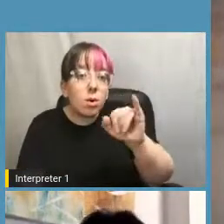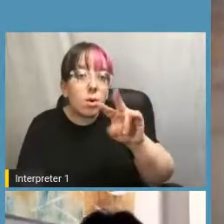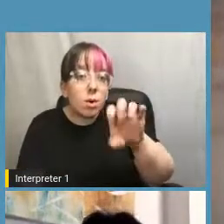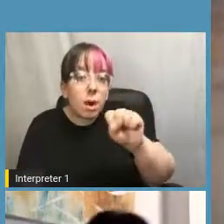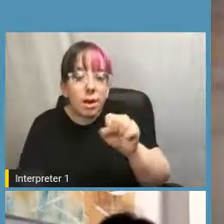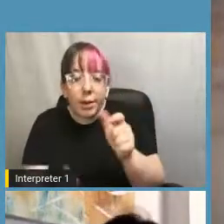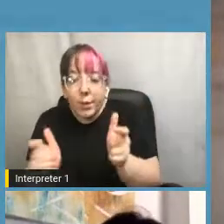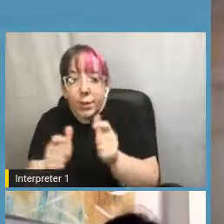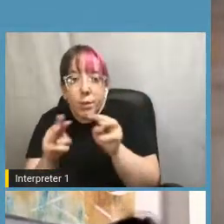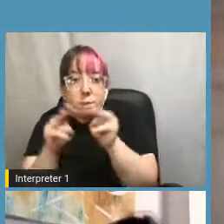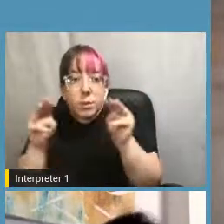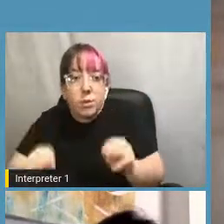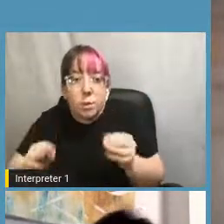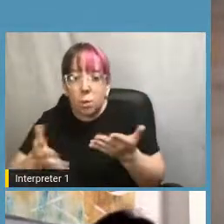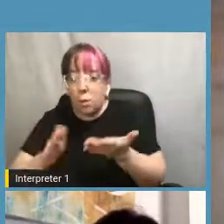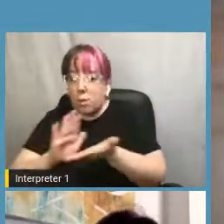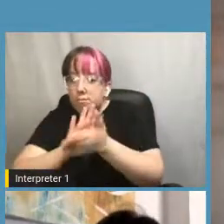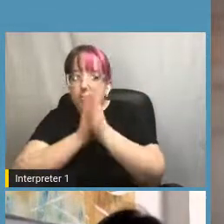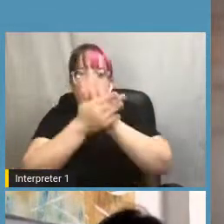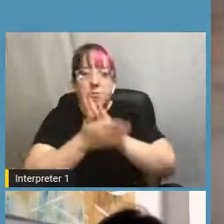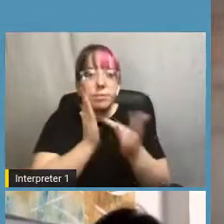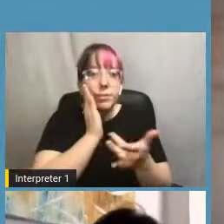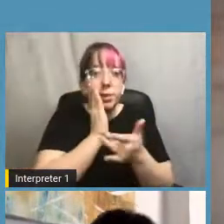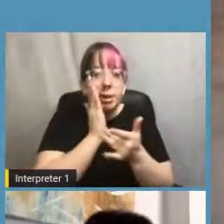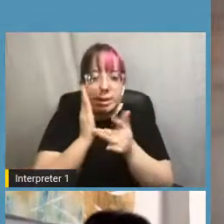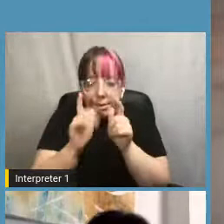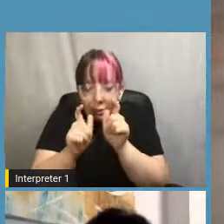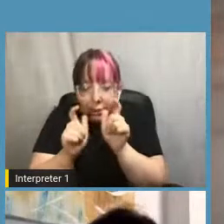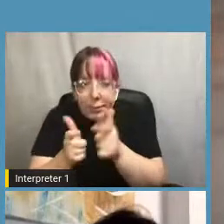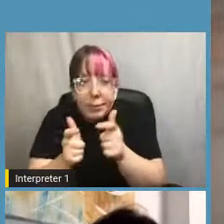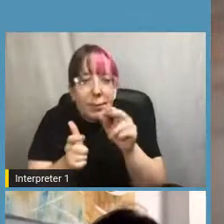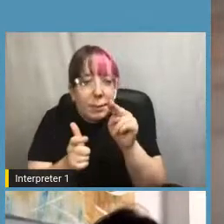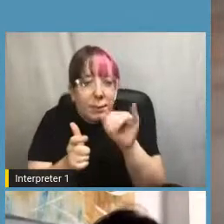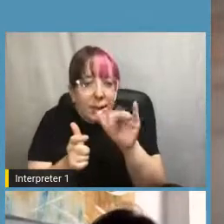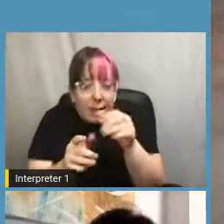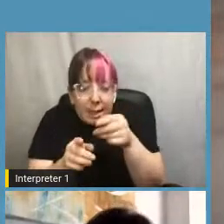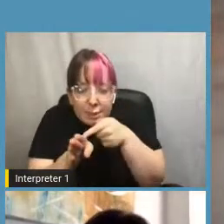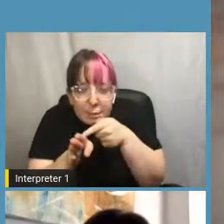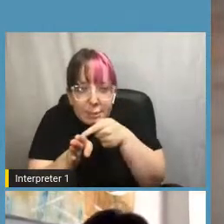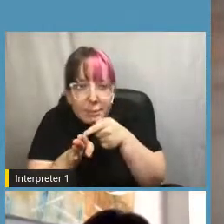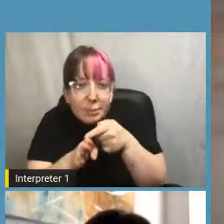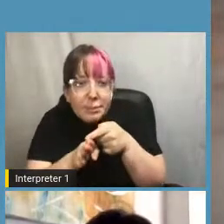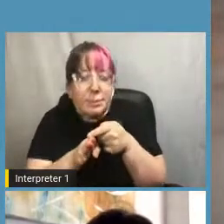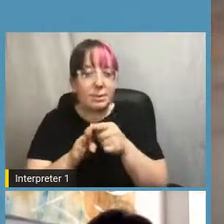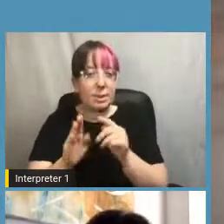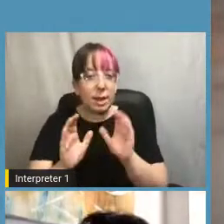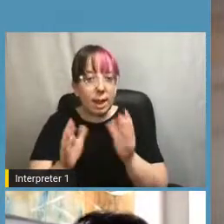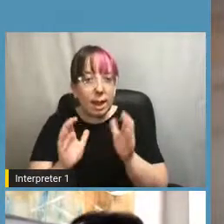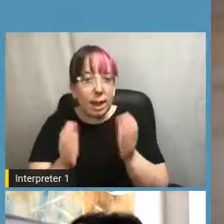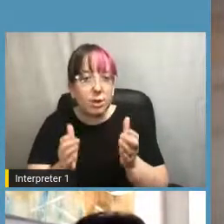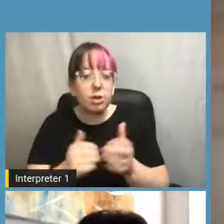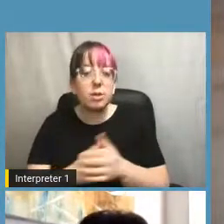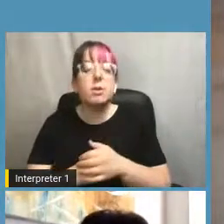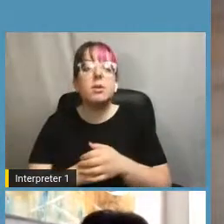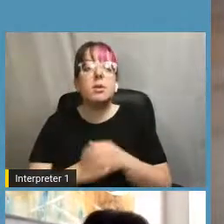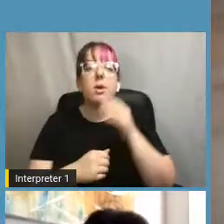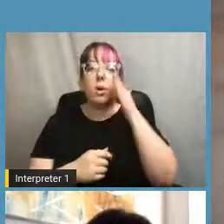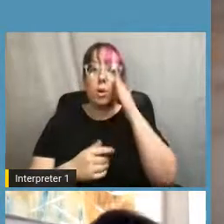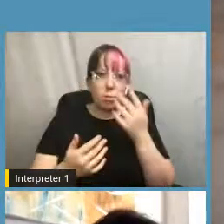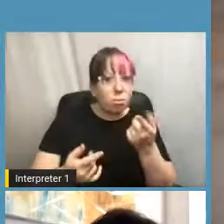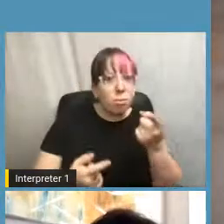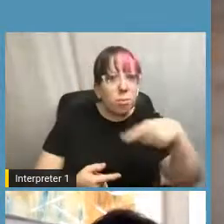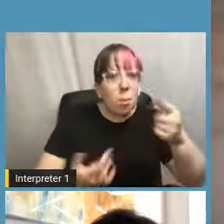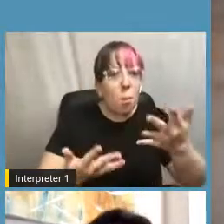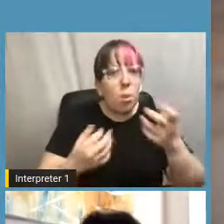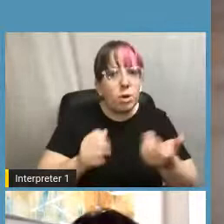their very niche and specialist collections. And again, they want you to make exhibitions out of those things. So these are some of the